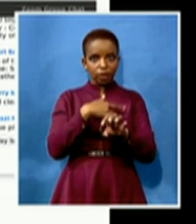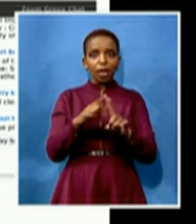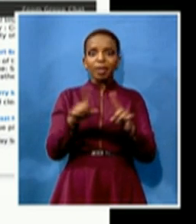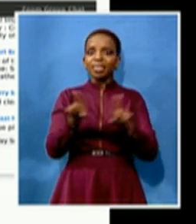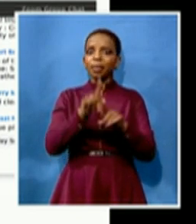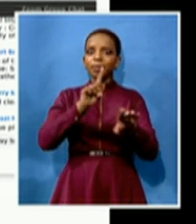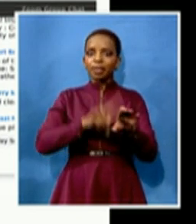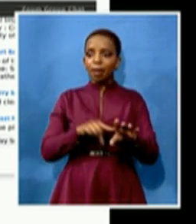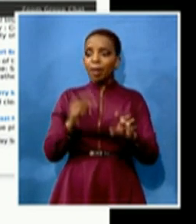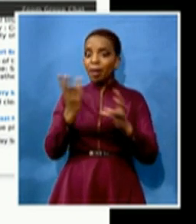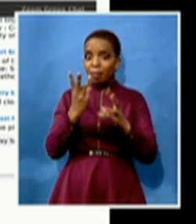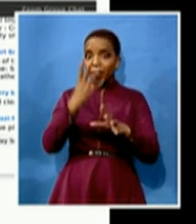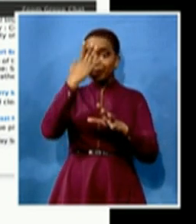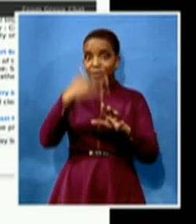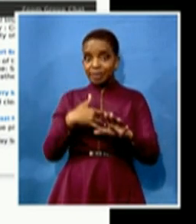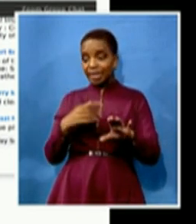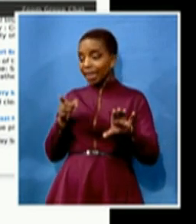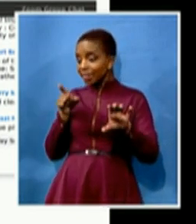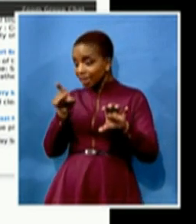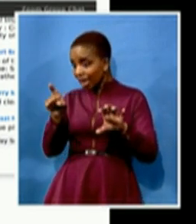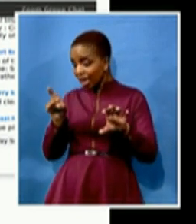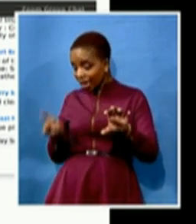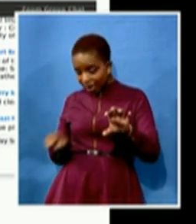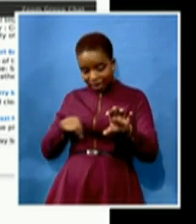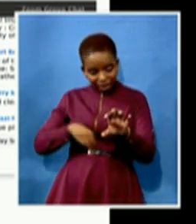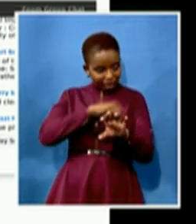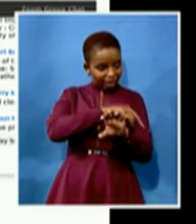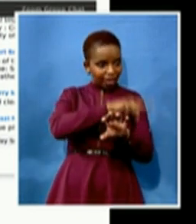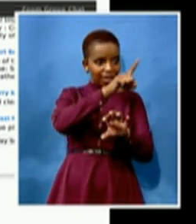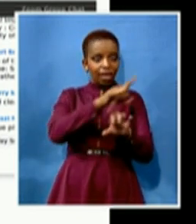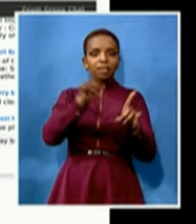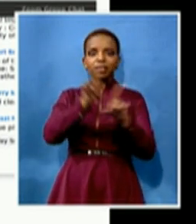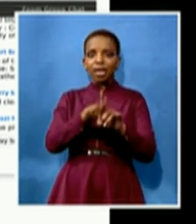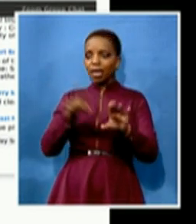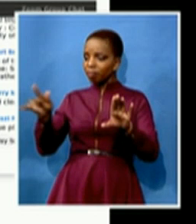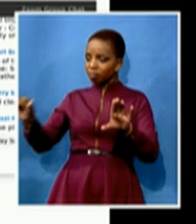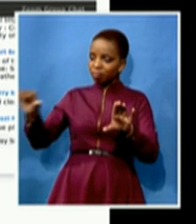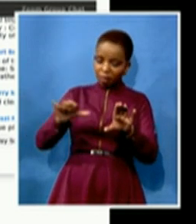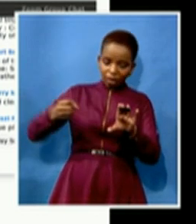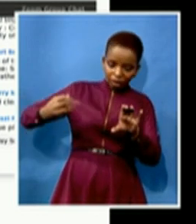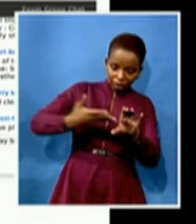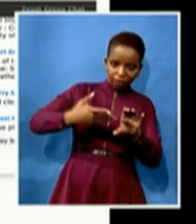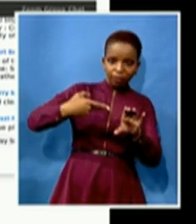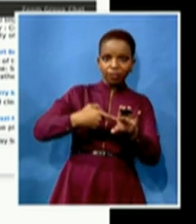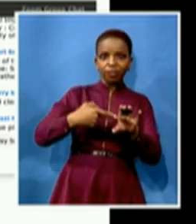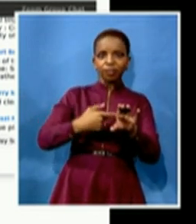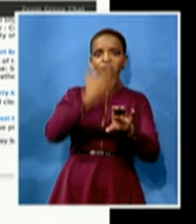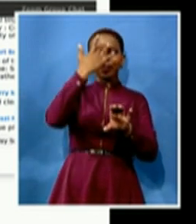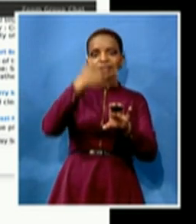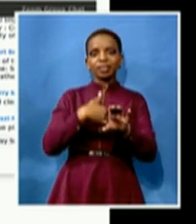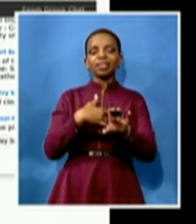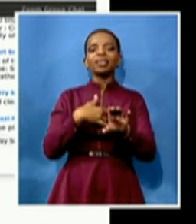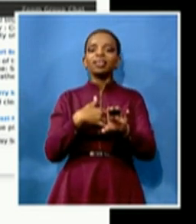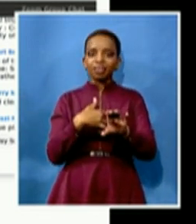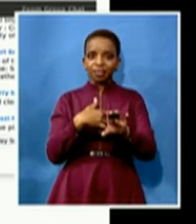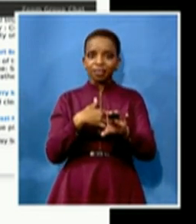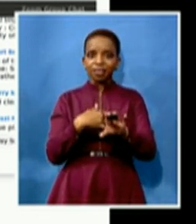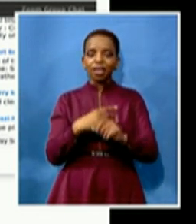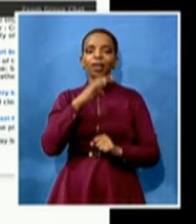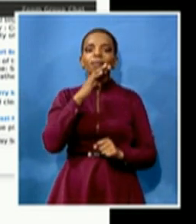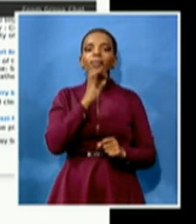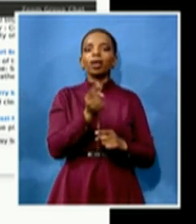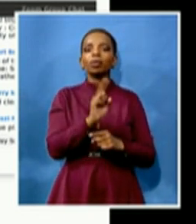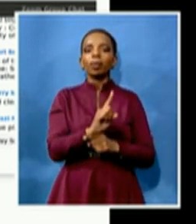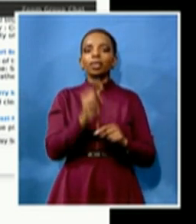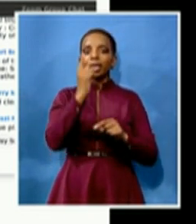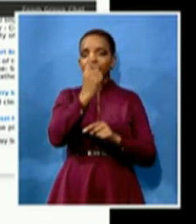have is a whole process of running these models at each ward and then summing up how cases were